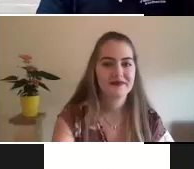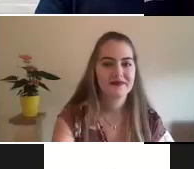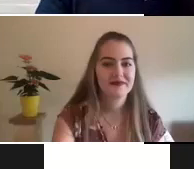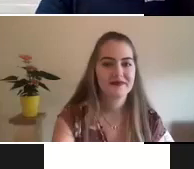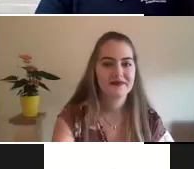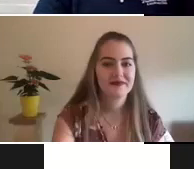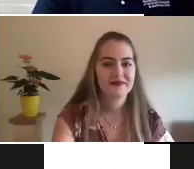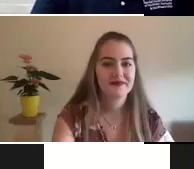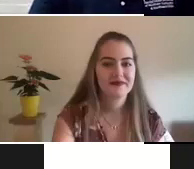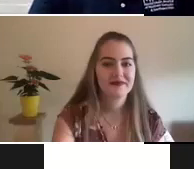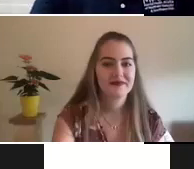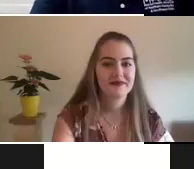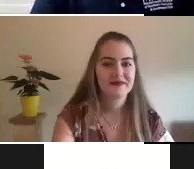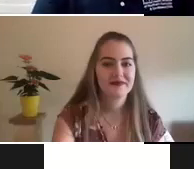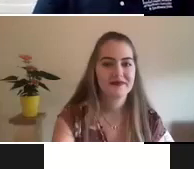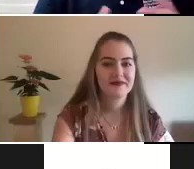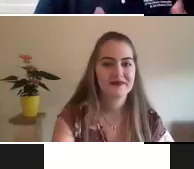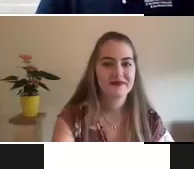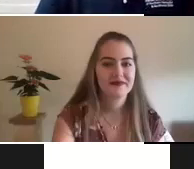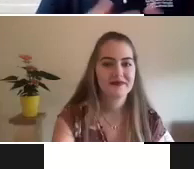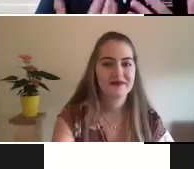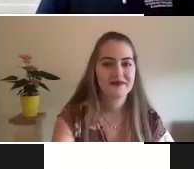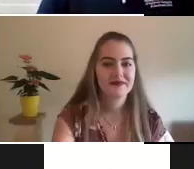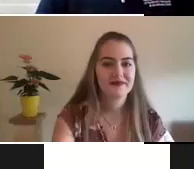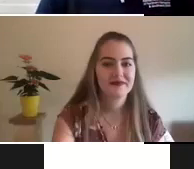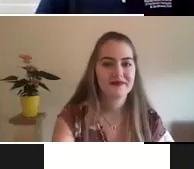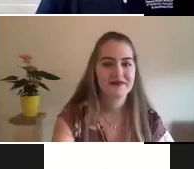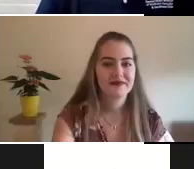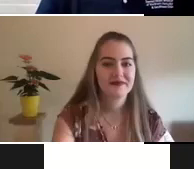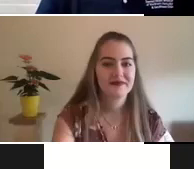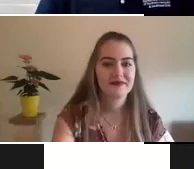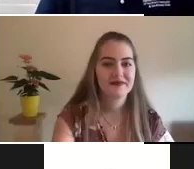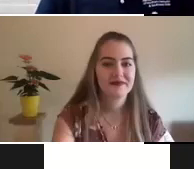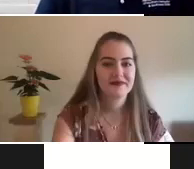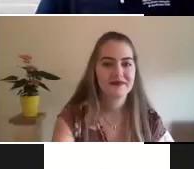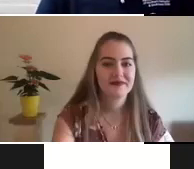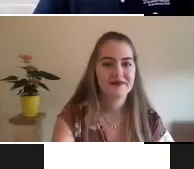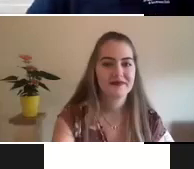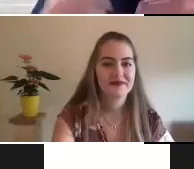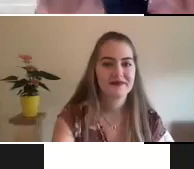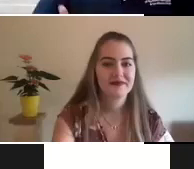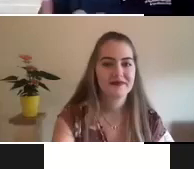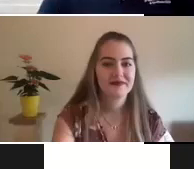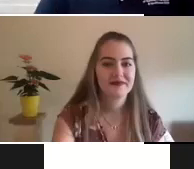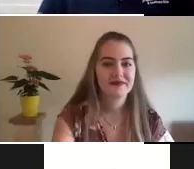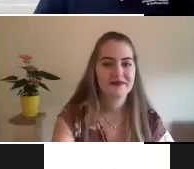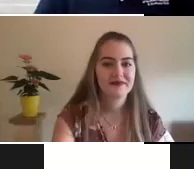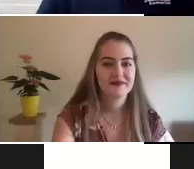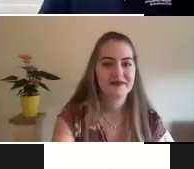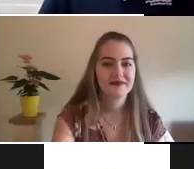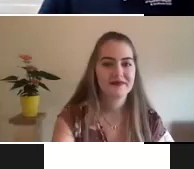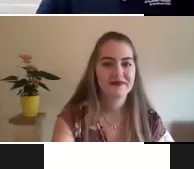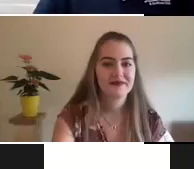Okay, so if your agency is looking to go taking all of your peer